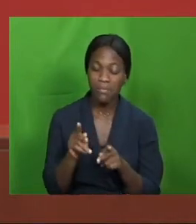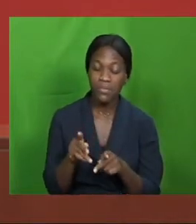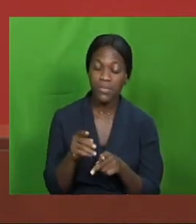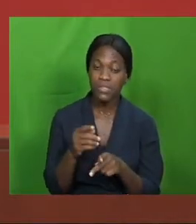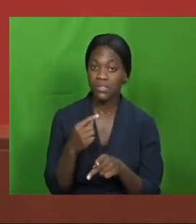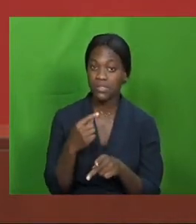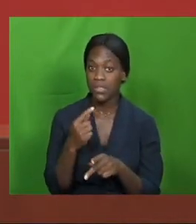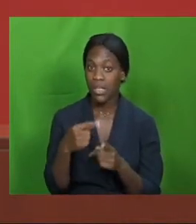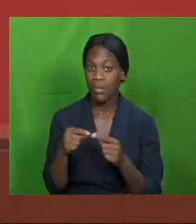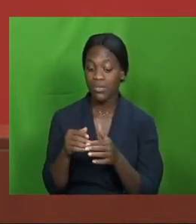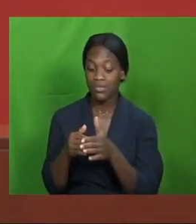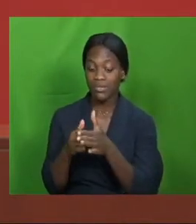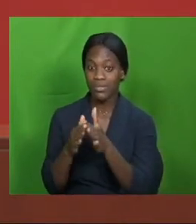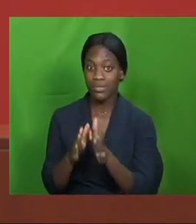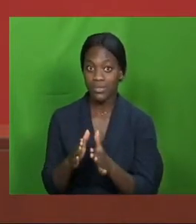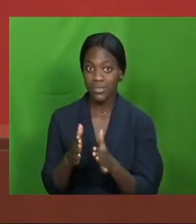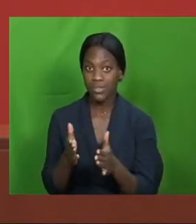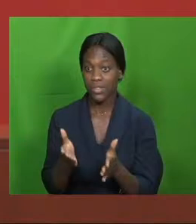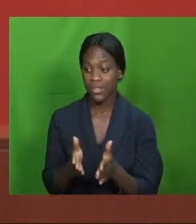of the House.